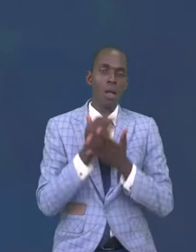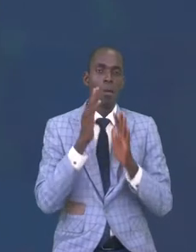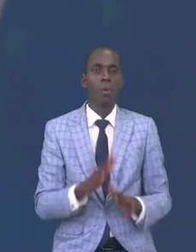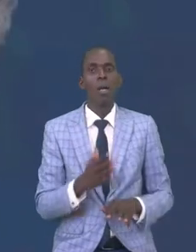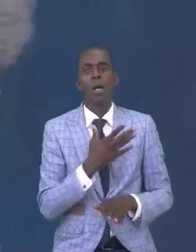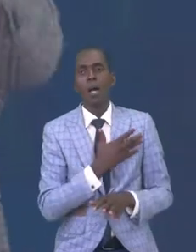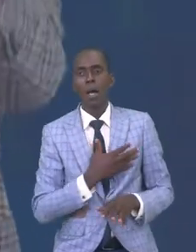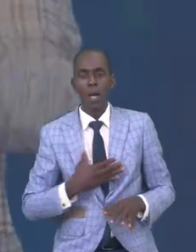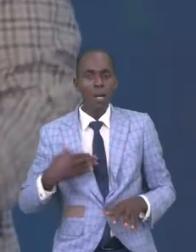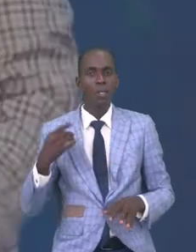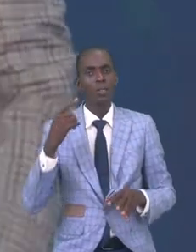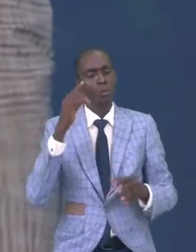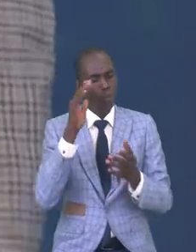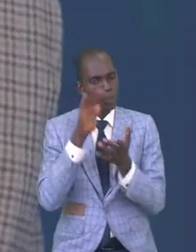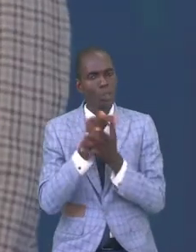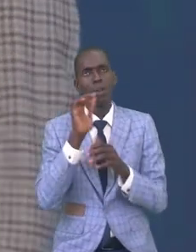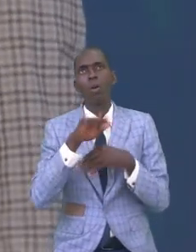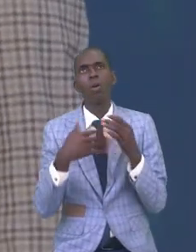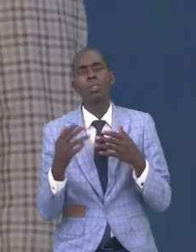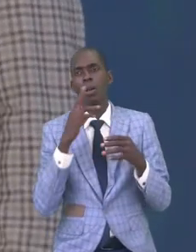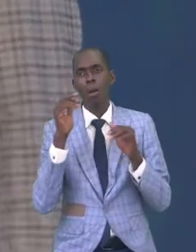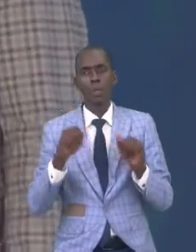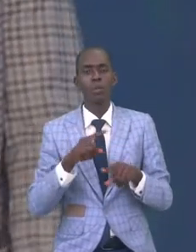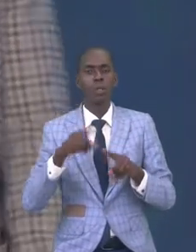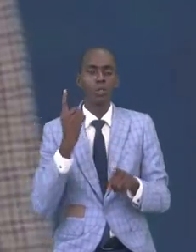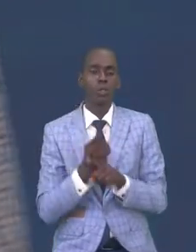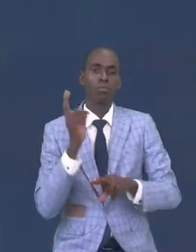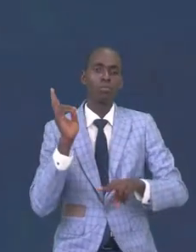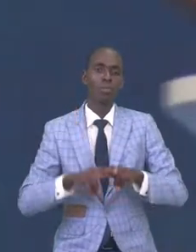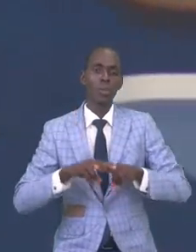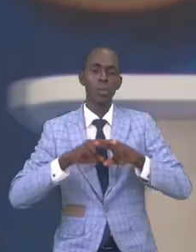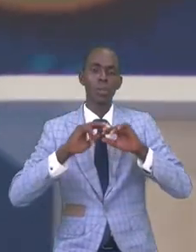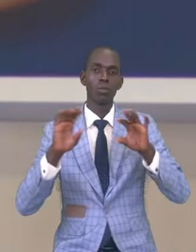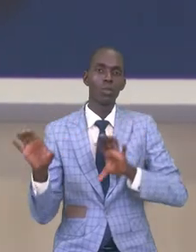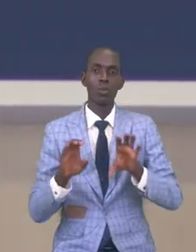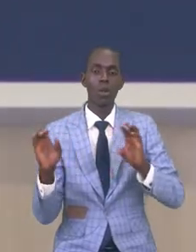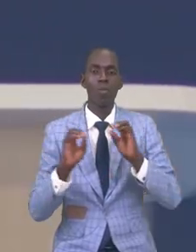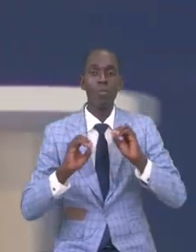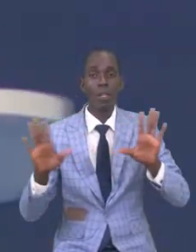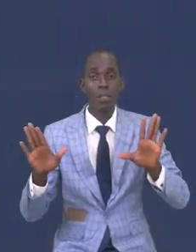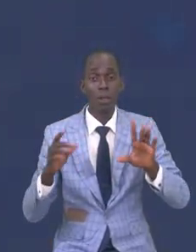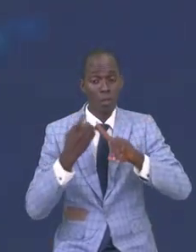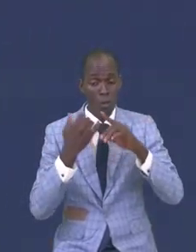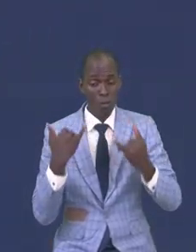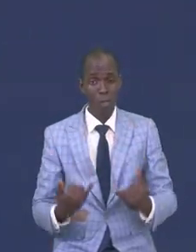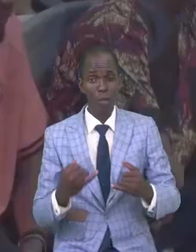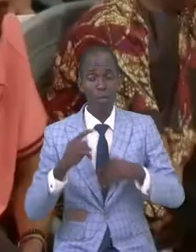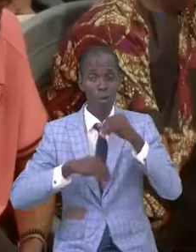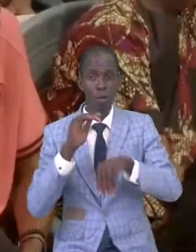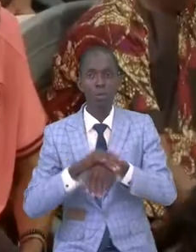believeth, all things are possible, but you're just sitting down there. You must, from today, you will go